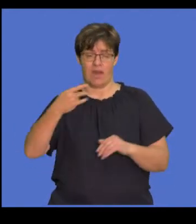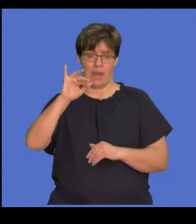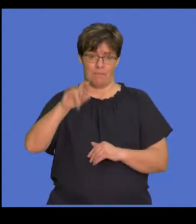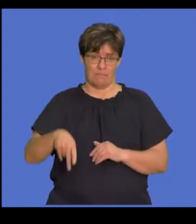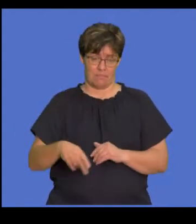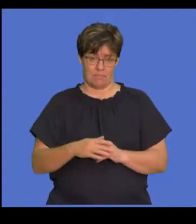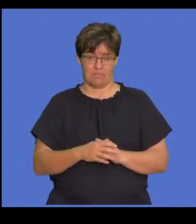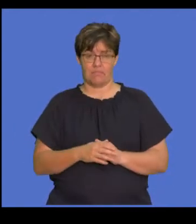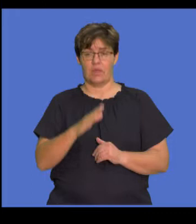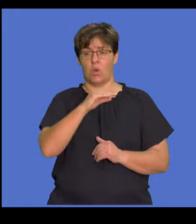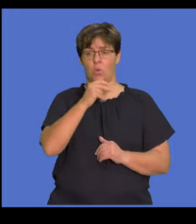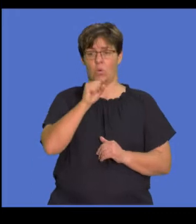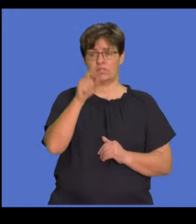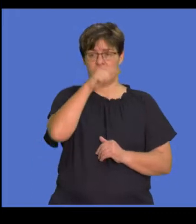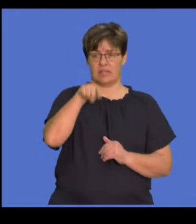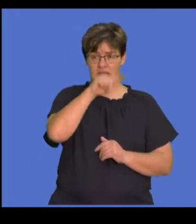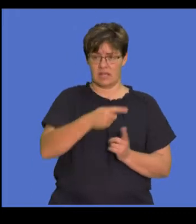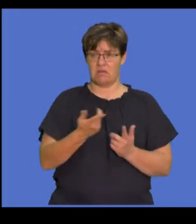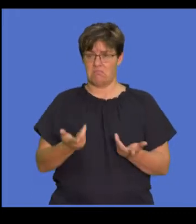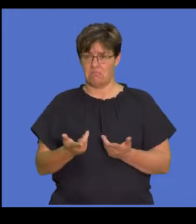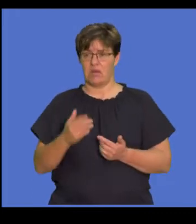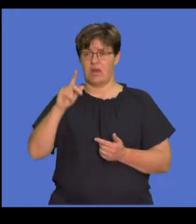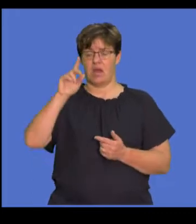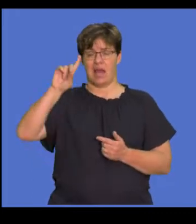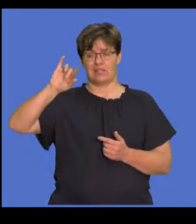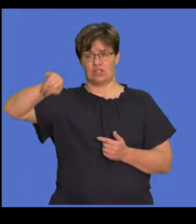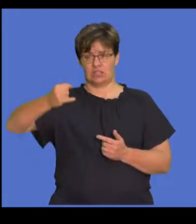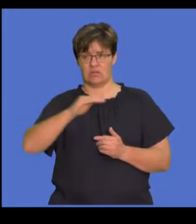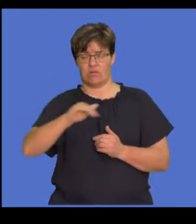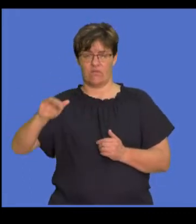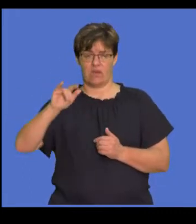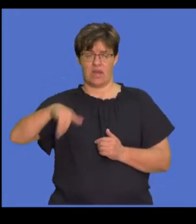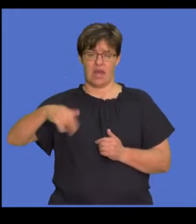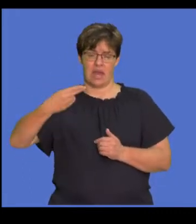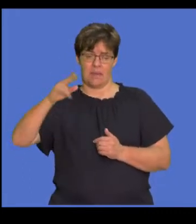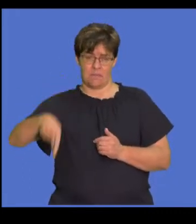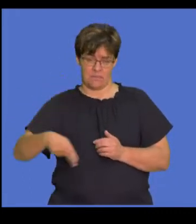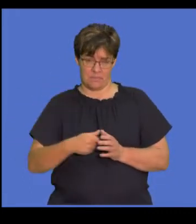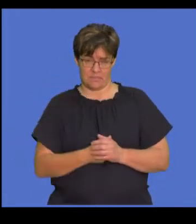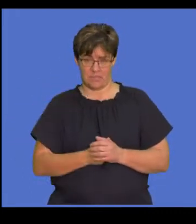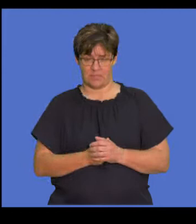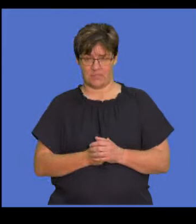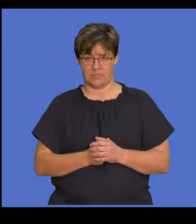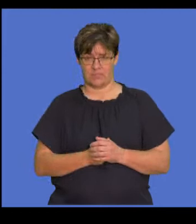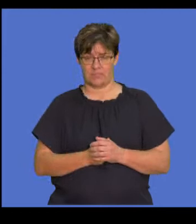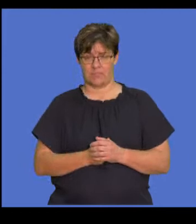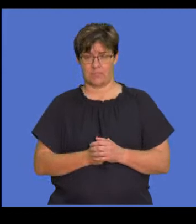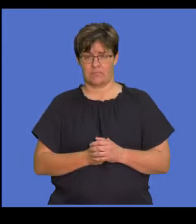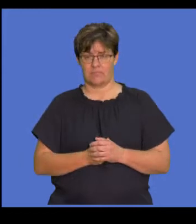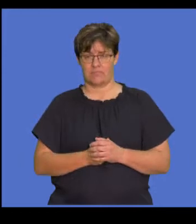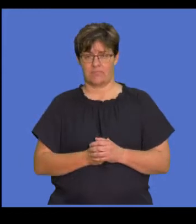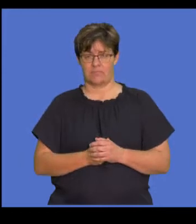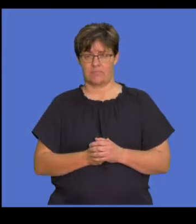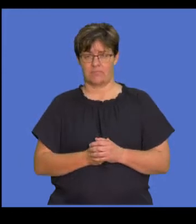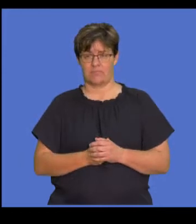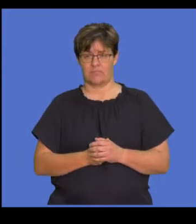over hyp. Cos theta is adjacent over hypotenuse, which I also said it can be